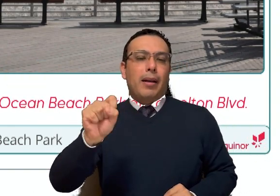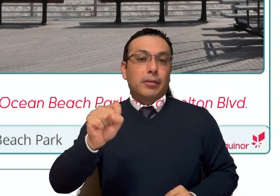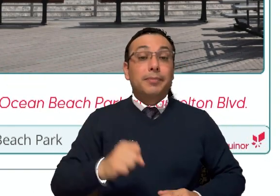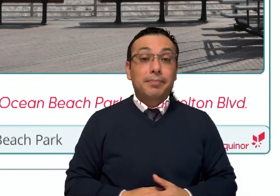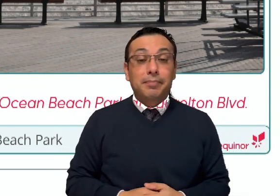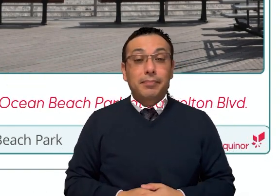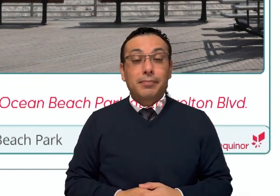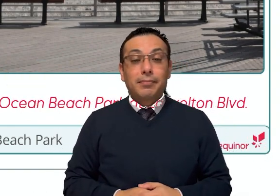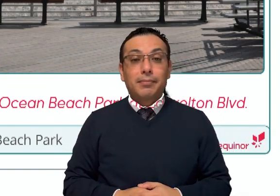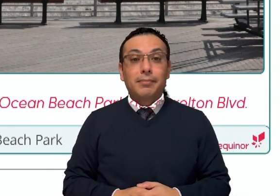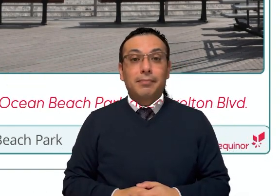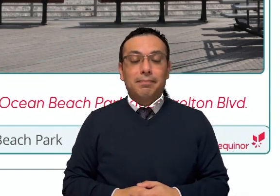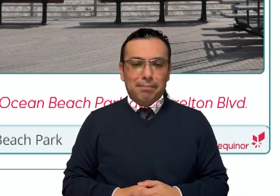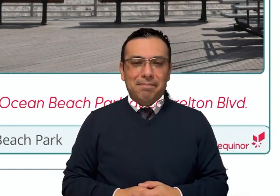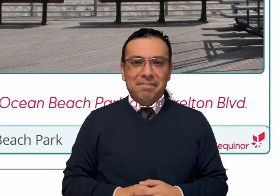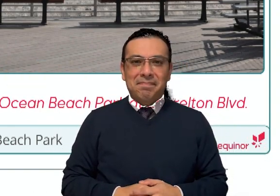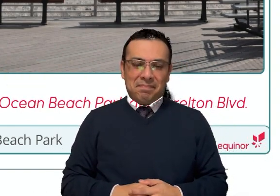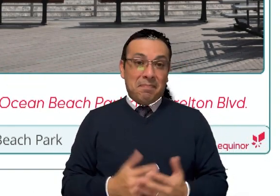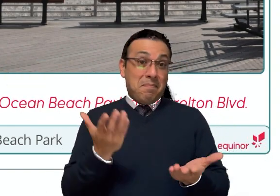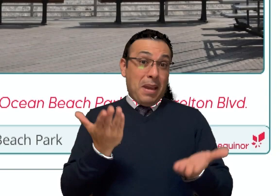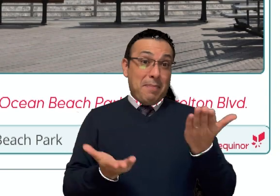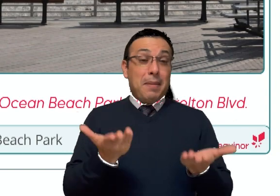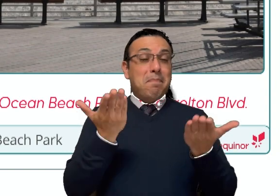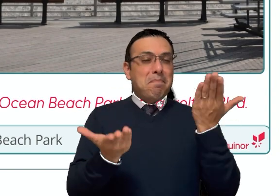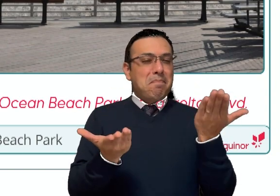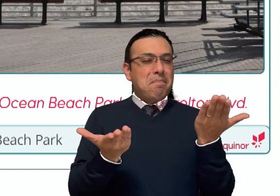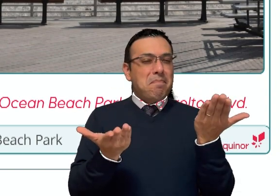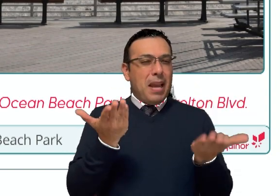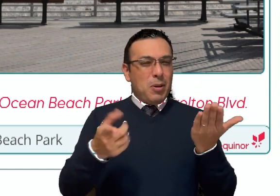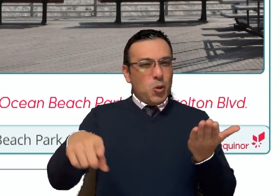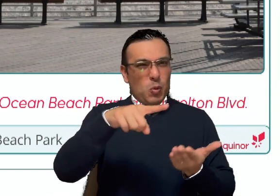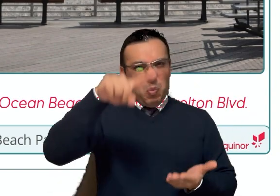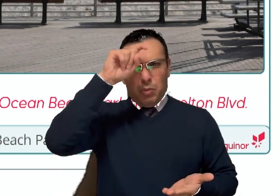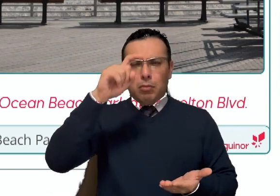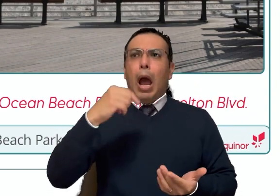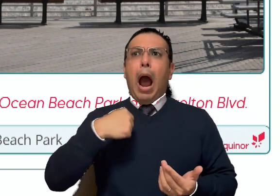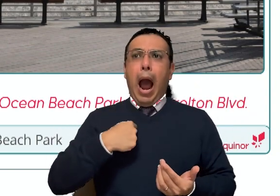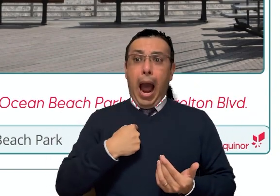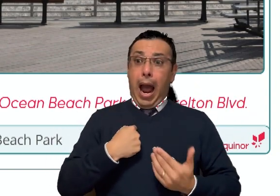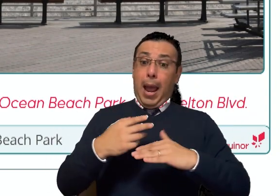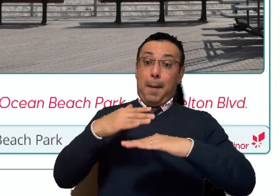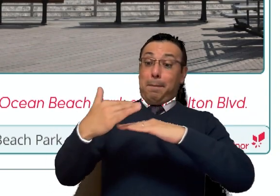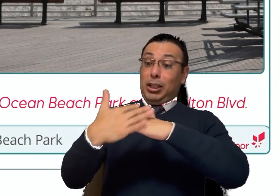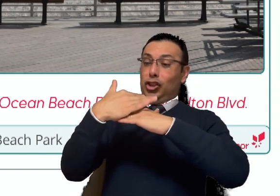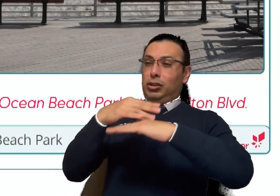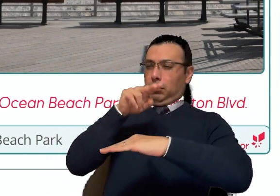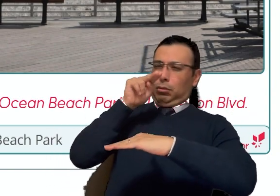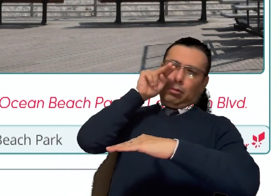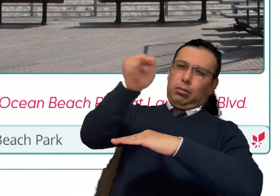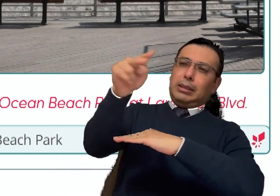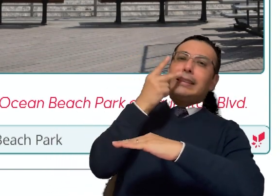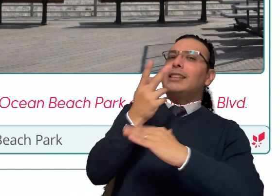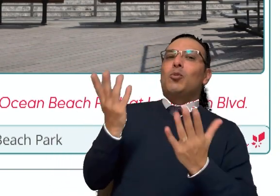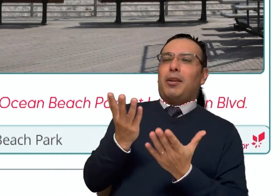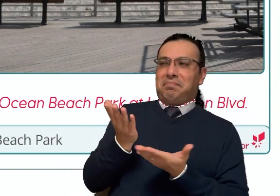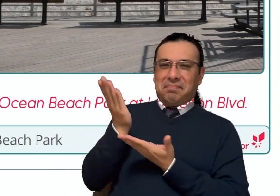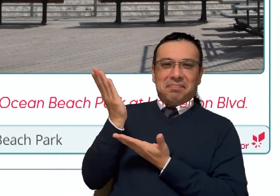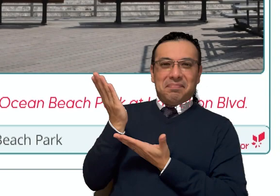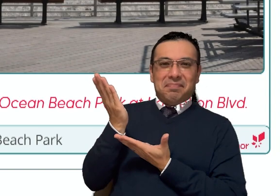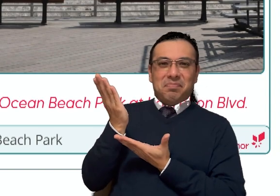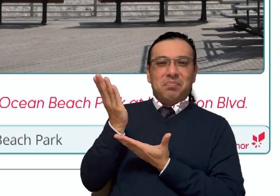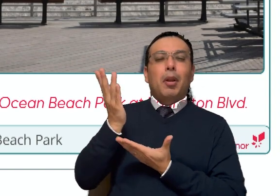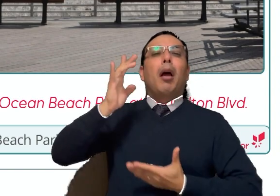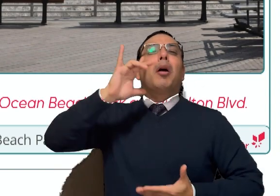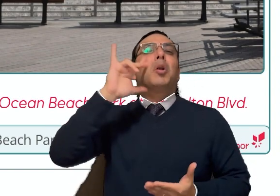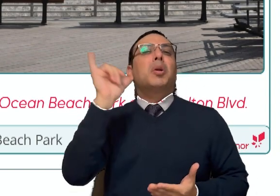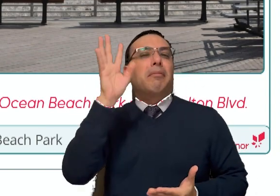So I feel many of you are probably asking what your view will be from the beach. So here we have a simulation of what you would